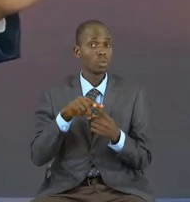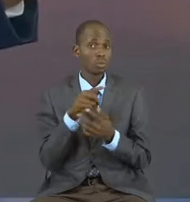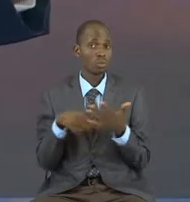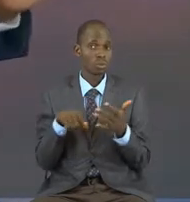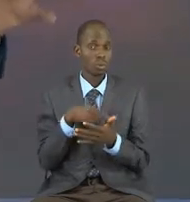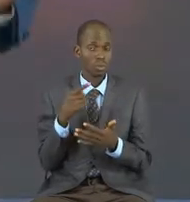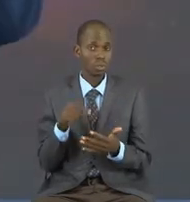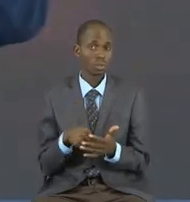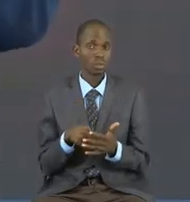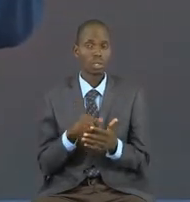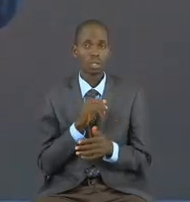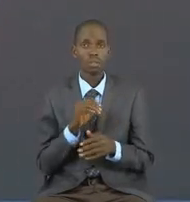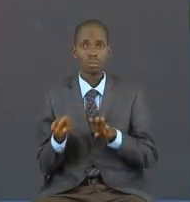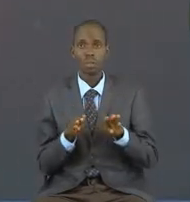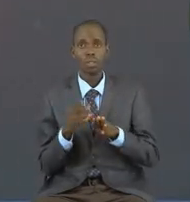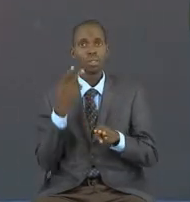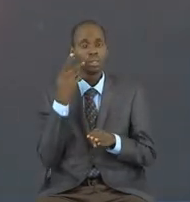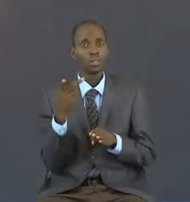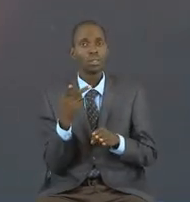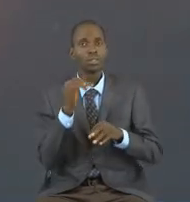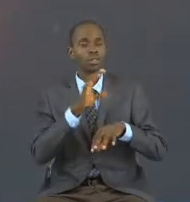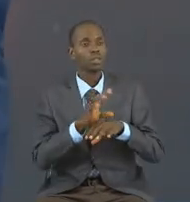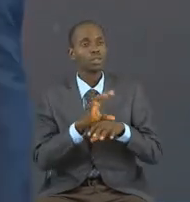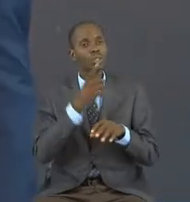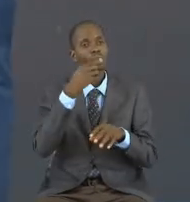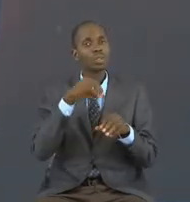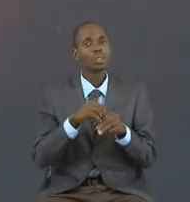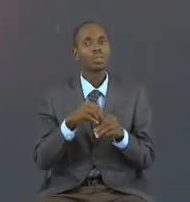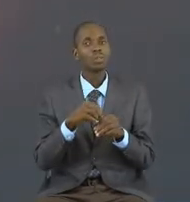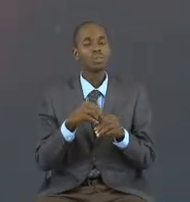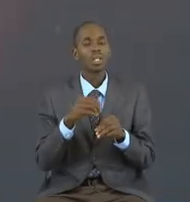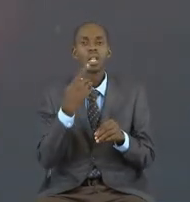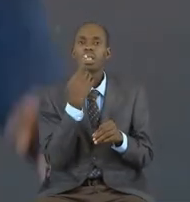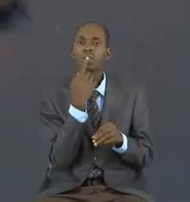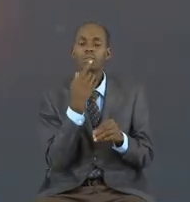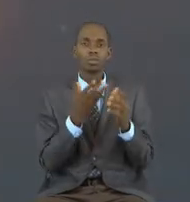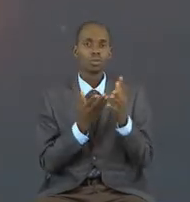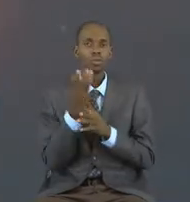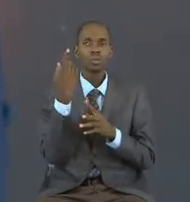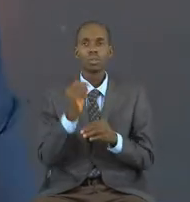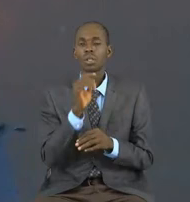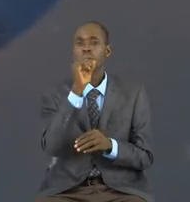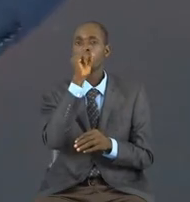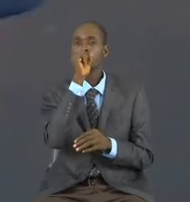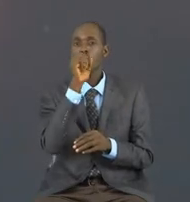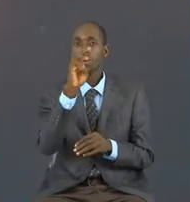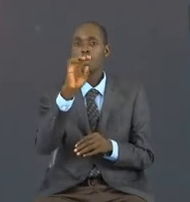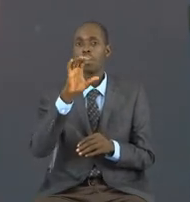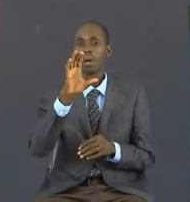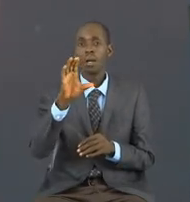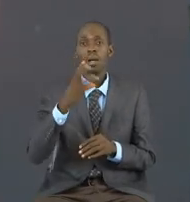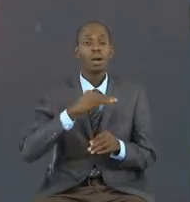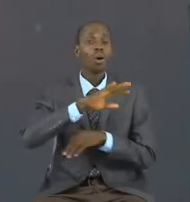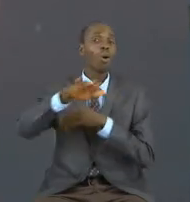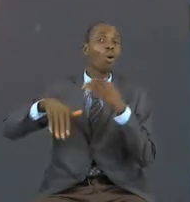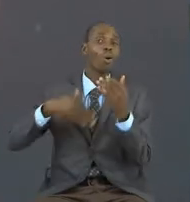church. The pastor speaks in tongues over the microphone. And the whole of the church, they